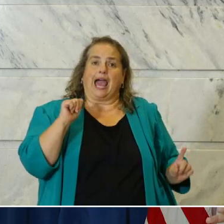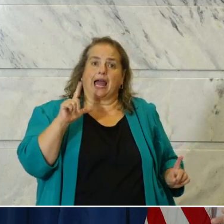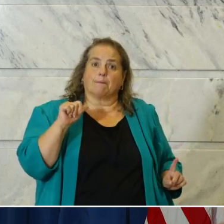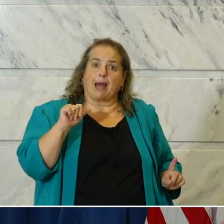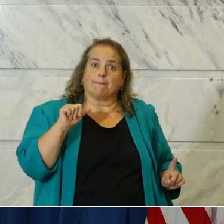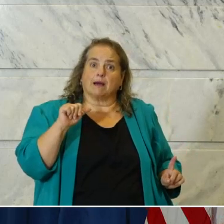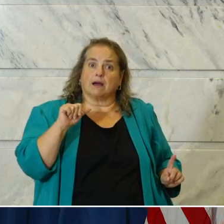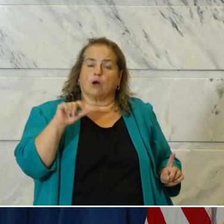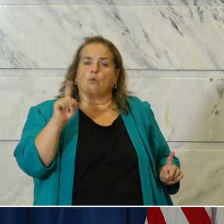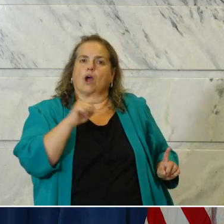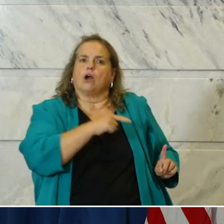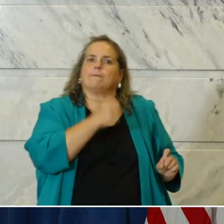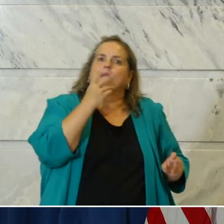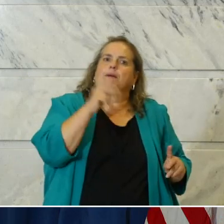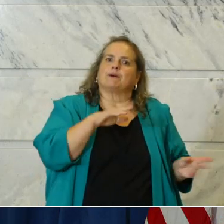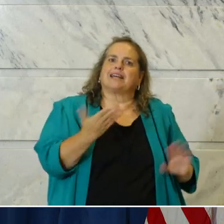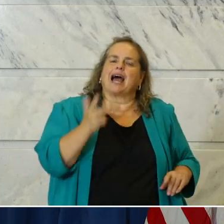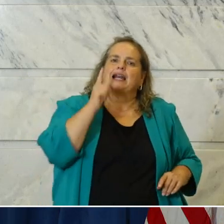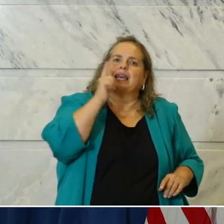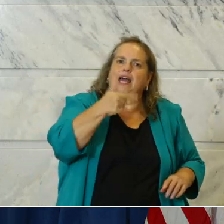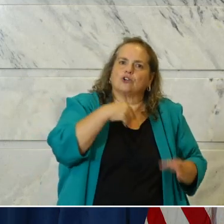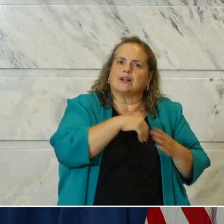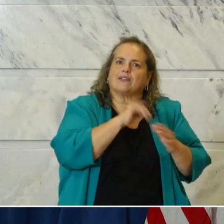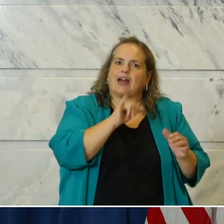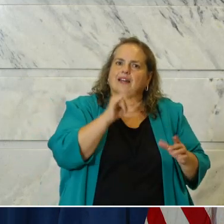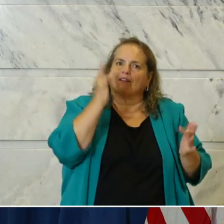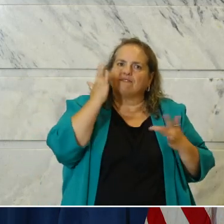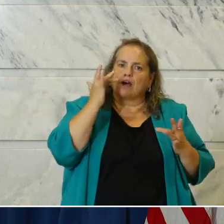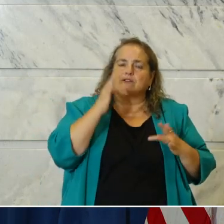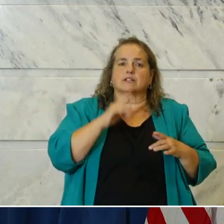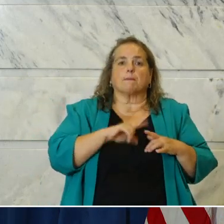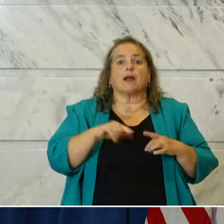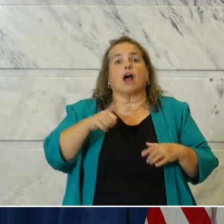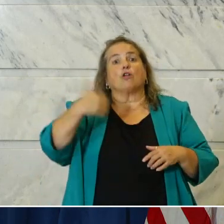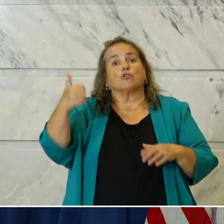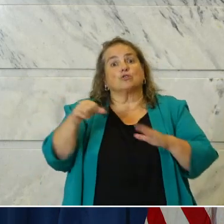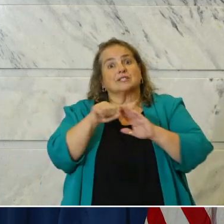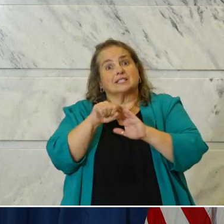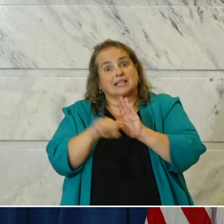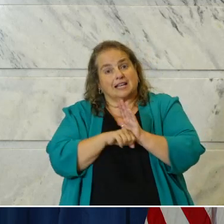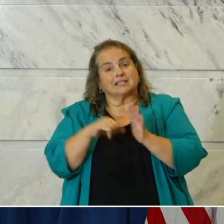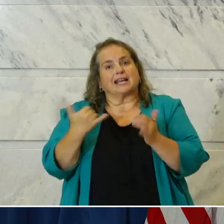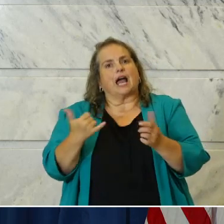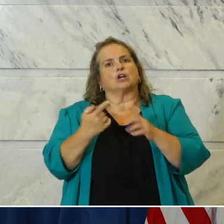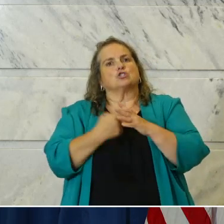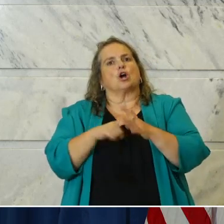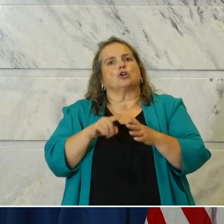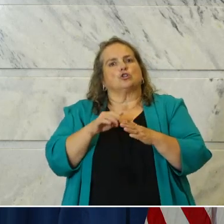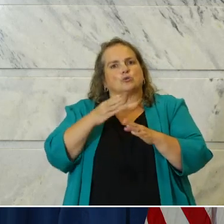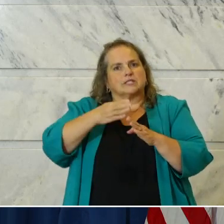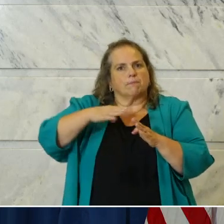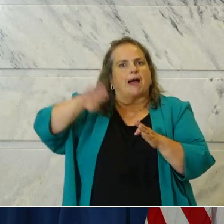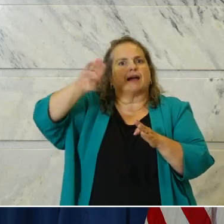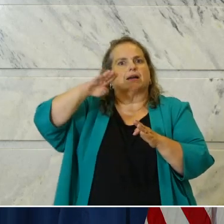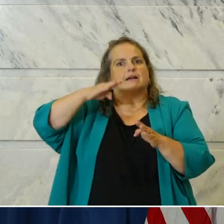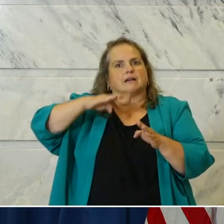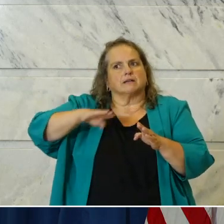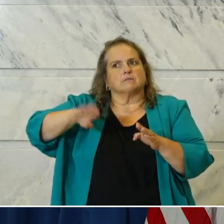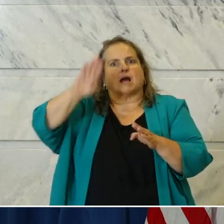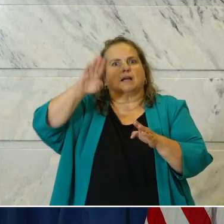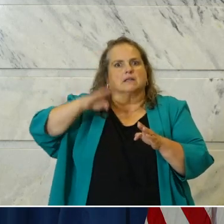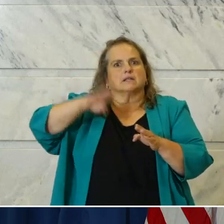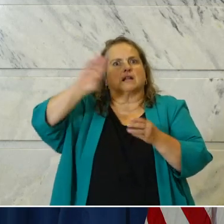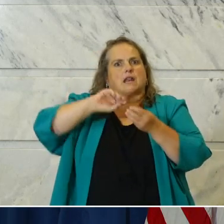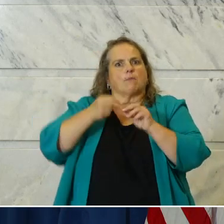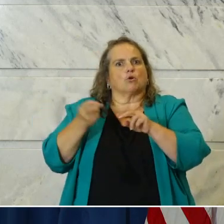the virus. But there are other states that are starting to spike or are spiking now. This isn't one